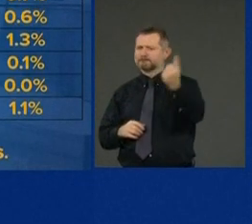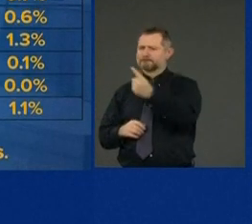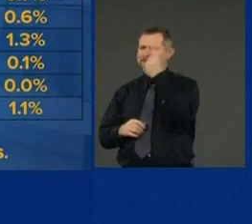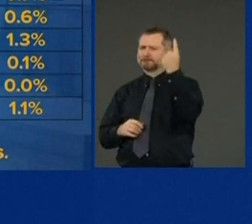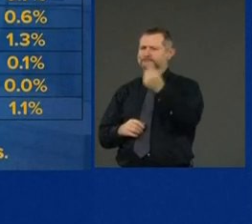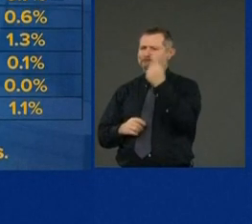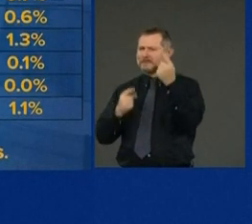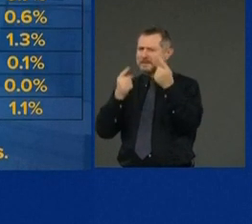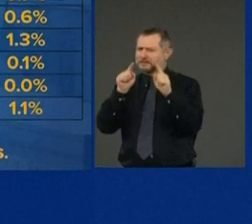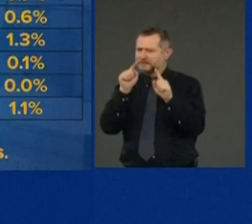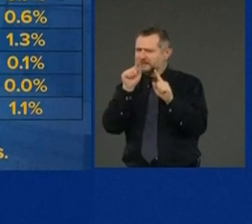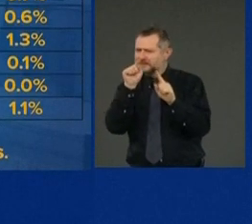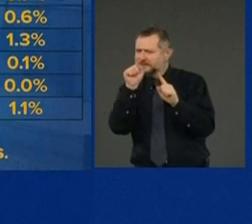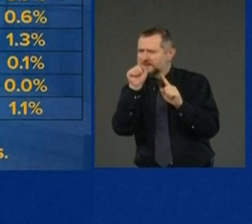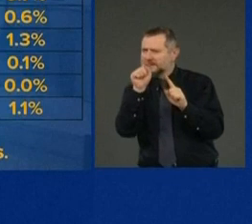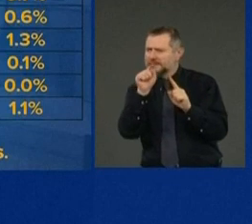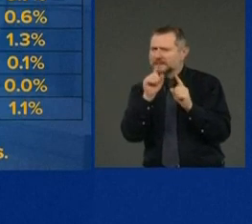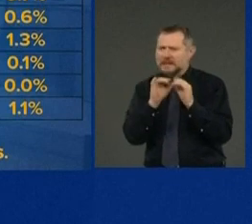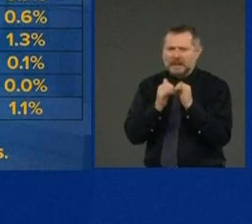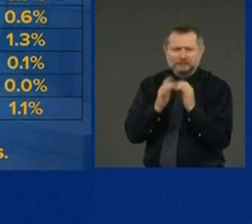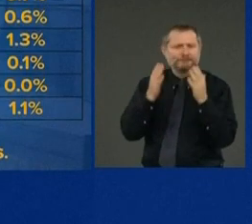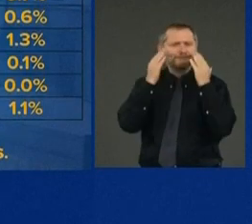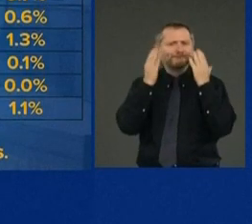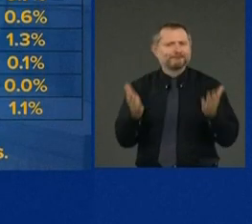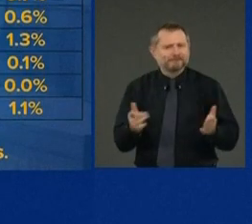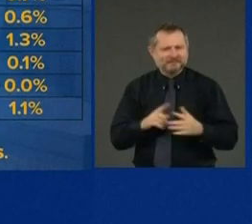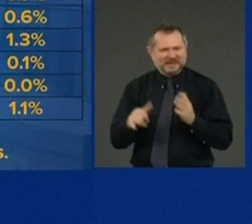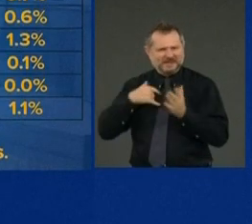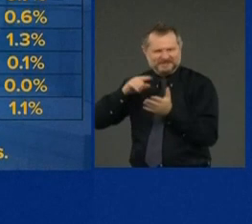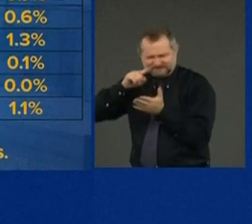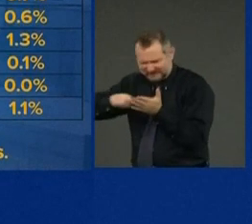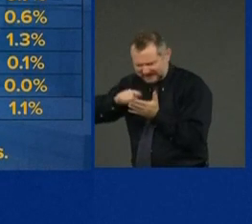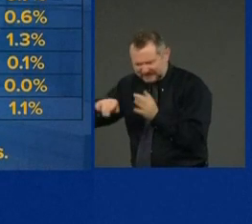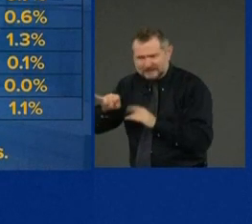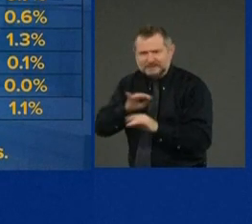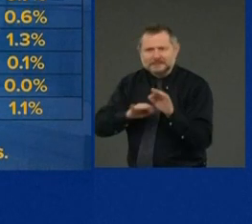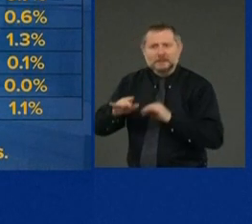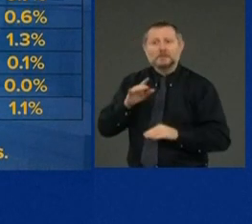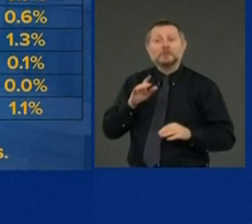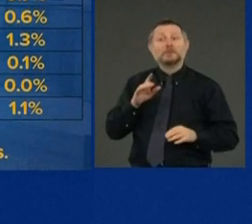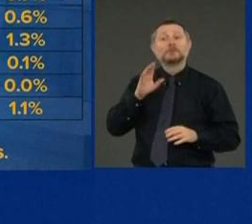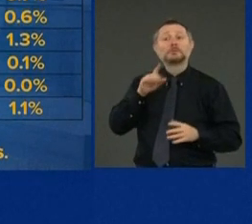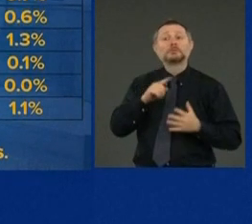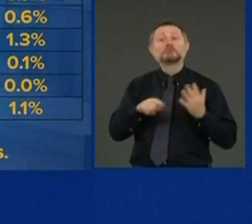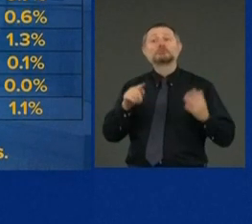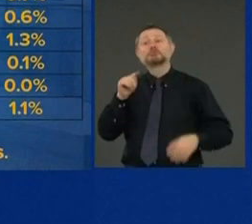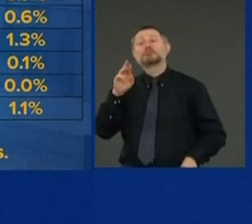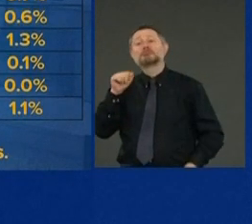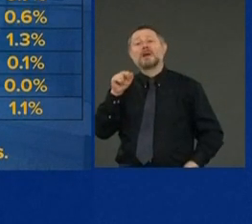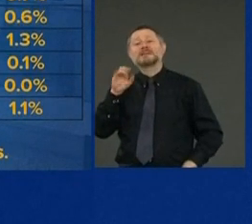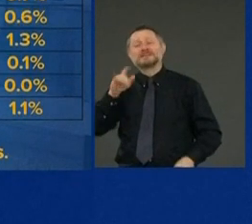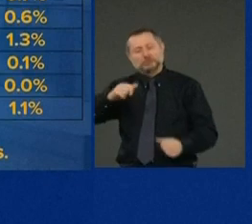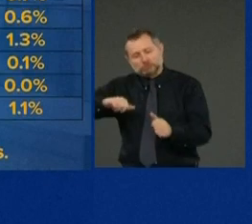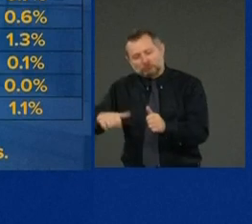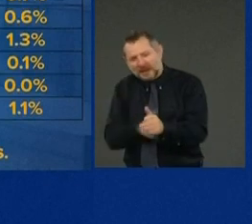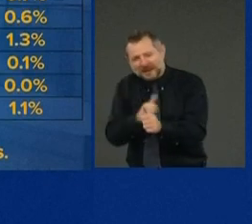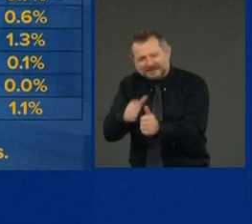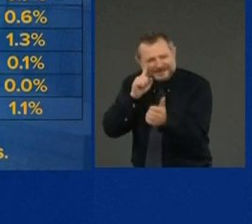right. So then we go back to the tracing function, which is up and